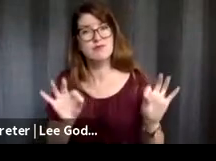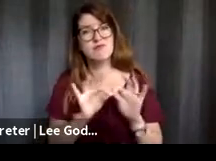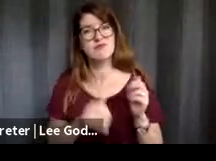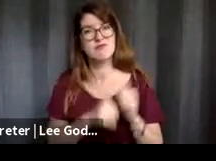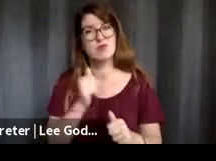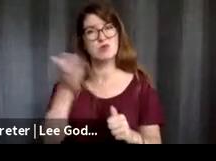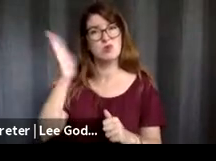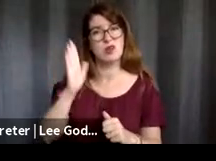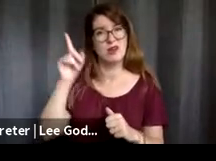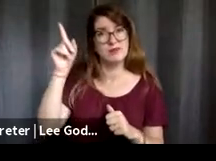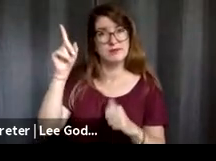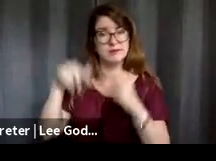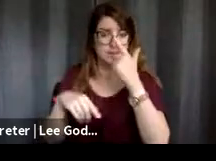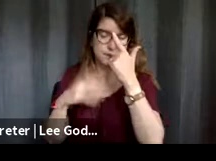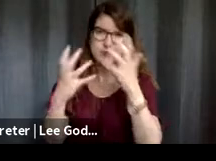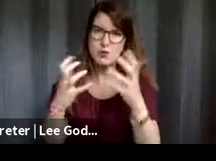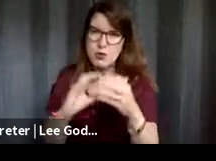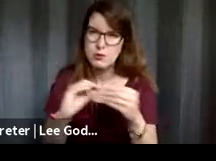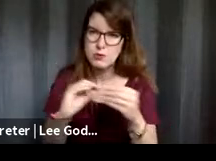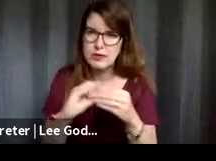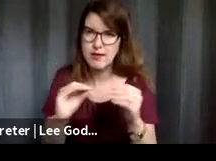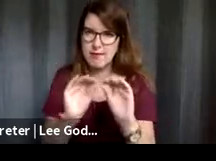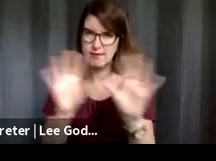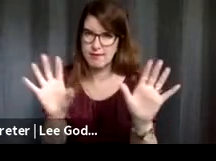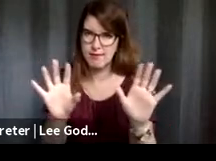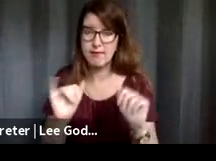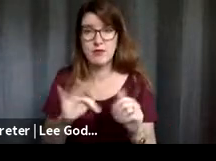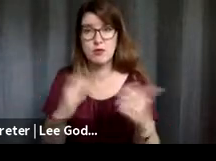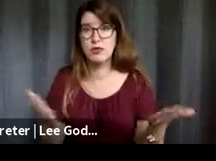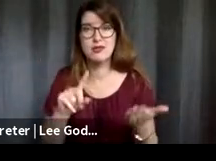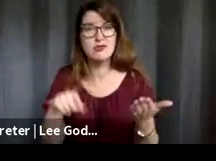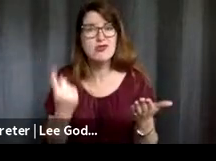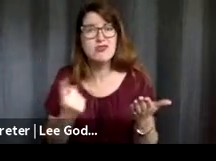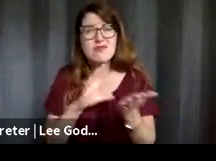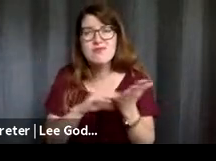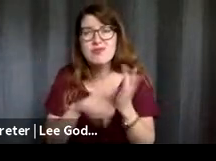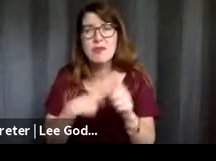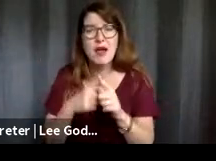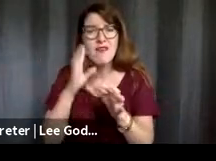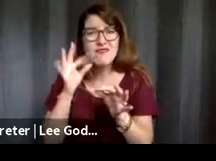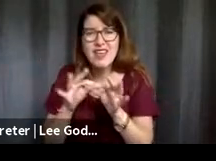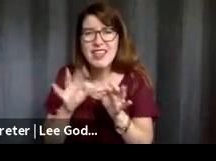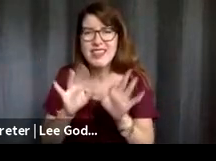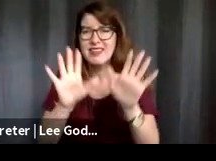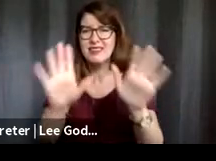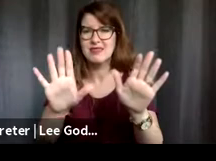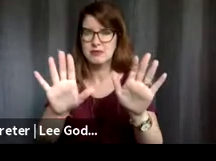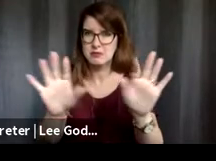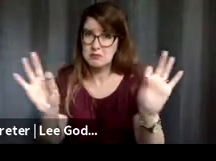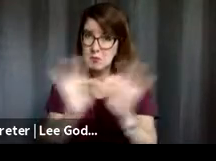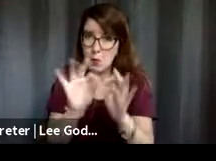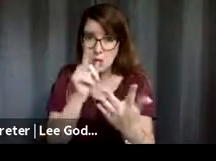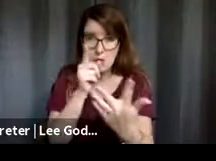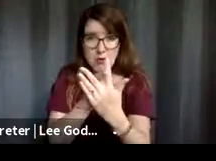to God in the end. Now, let me just say this up front. If you're here just exploring faith, you're new to faith, I want you to hear something very